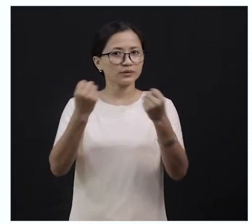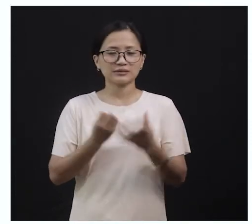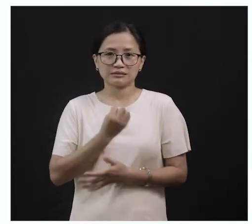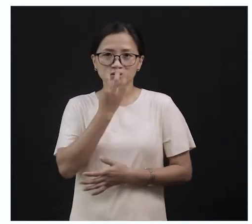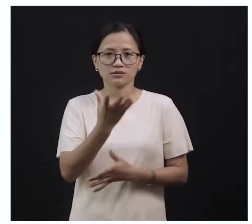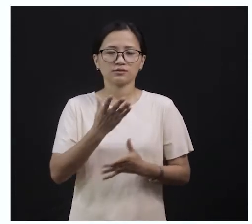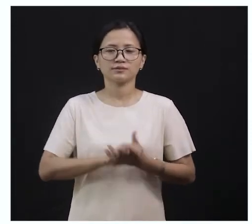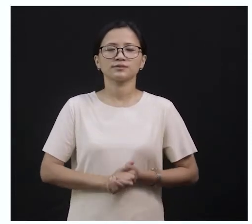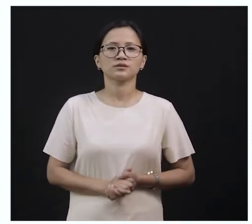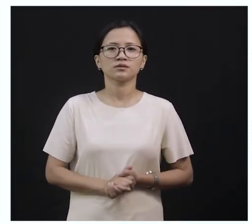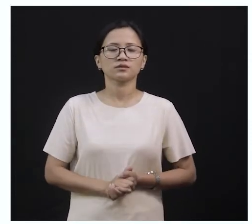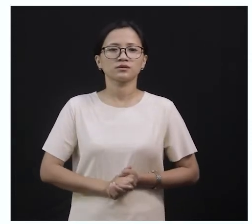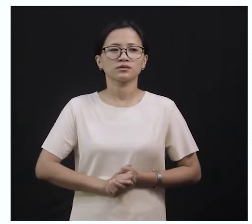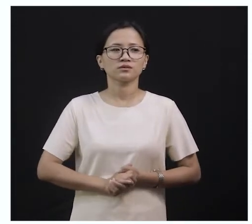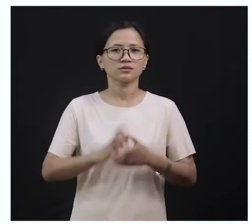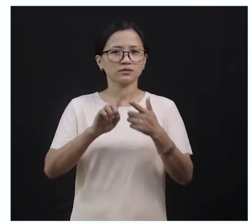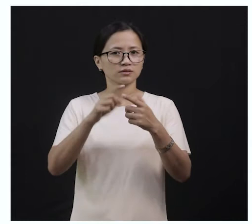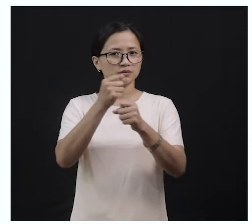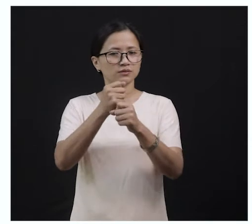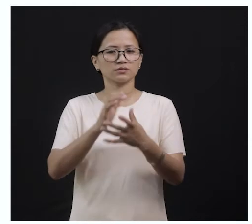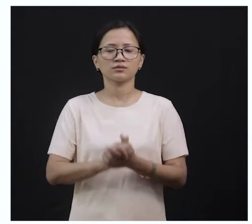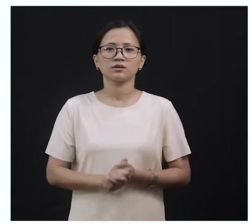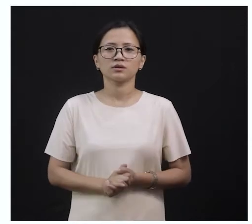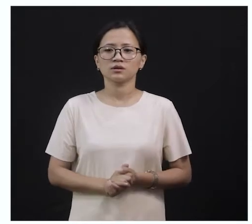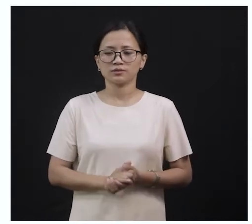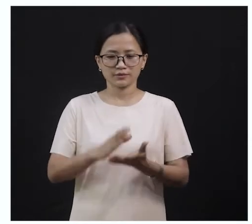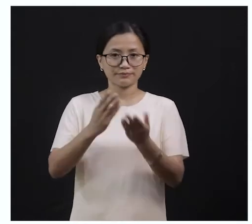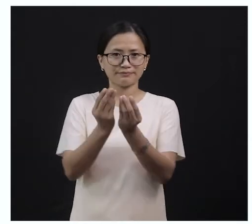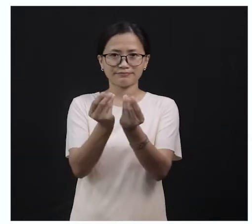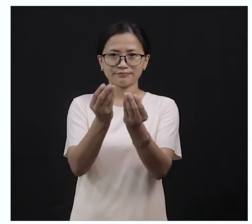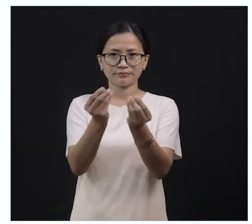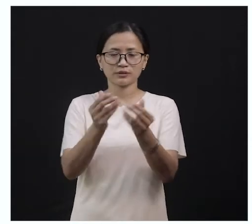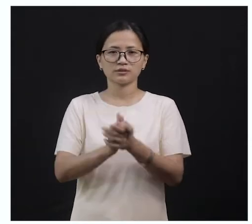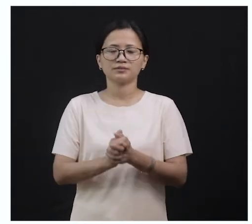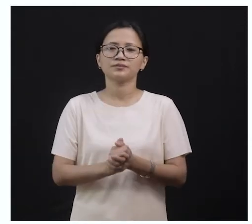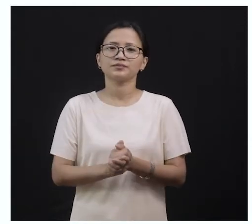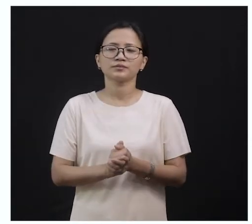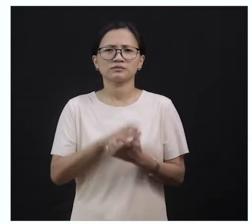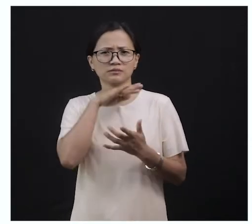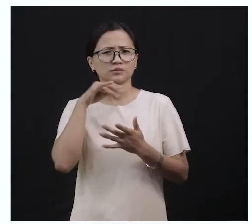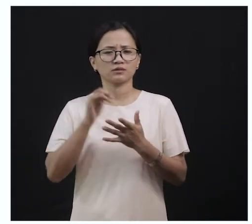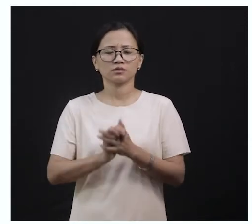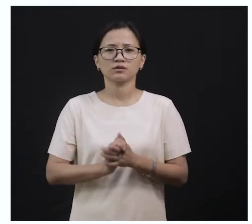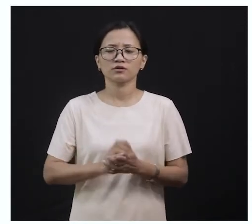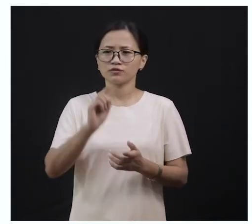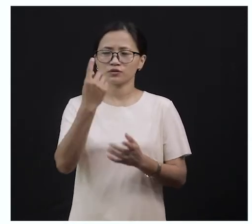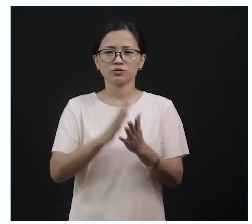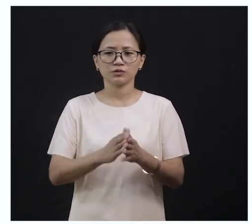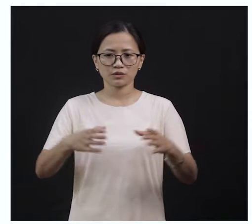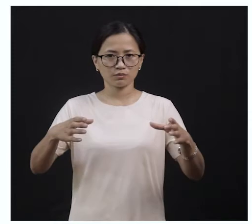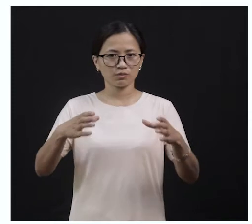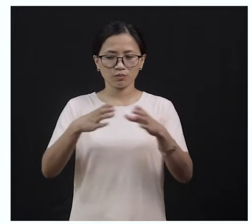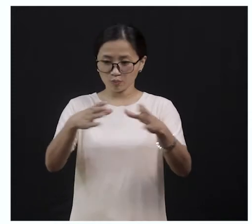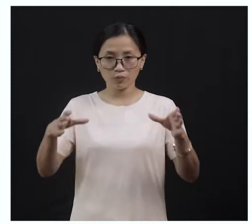right? For example, the board, the mud, when you first make a board, before